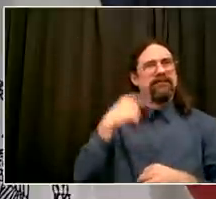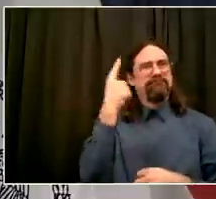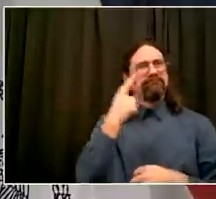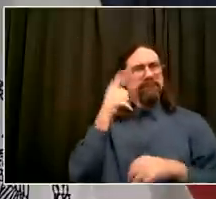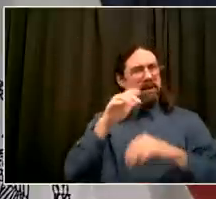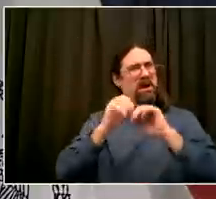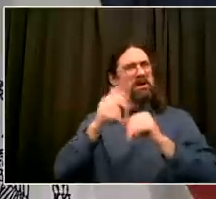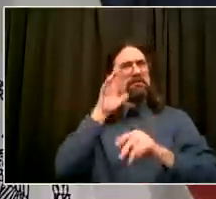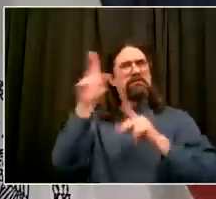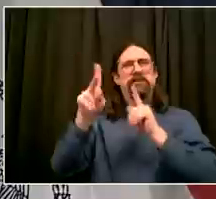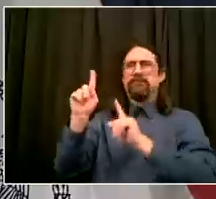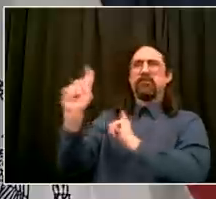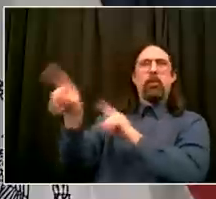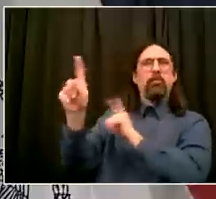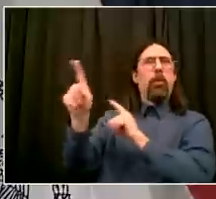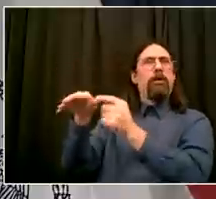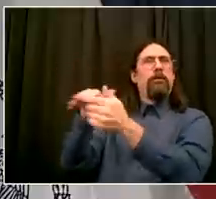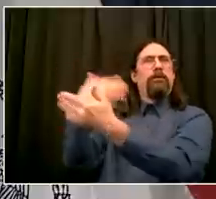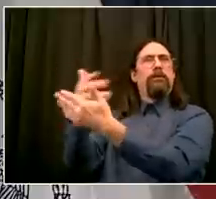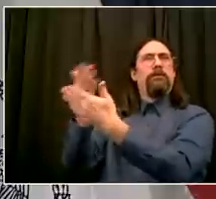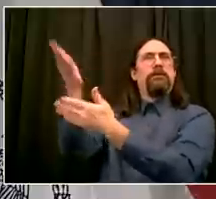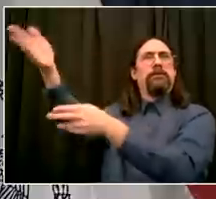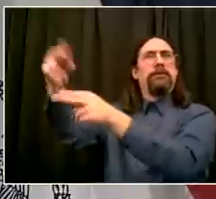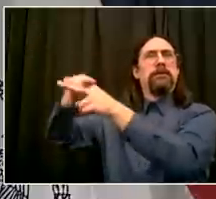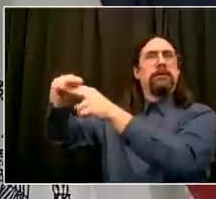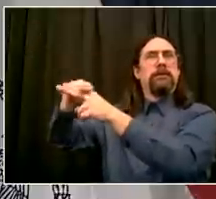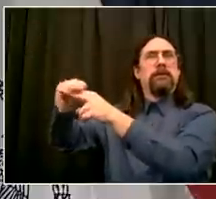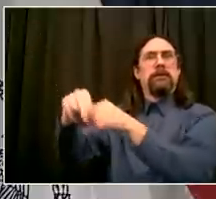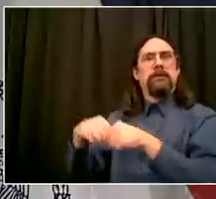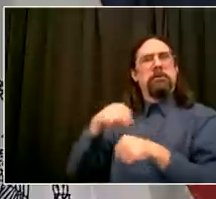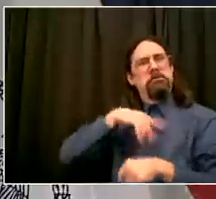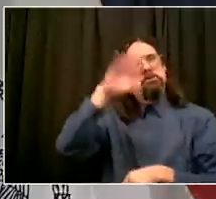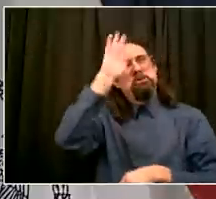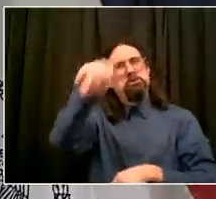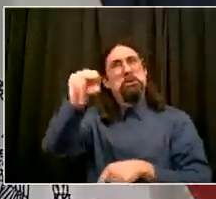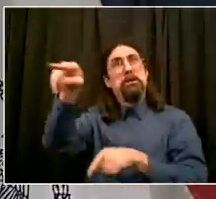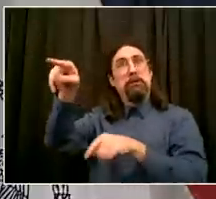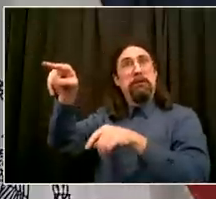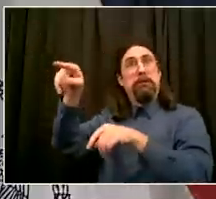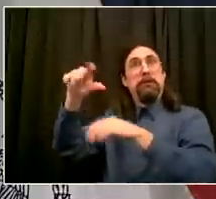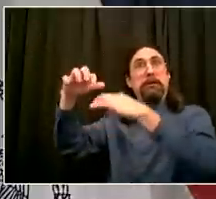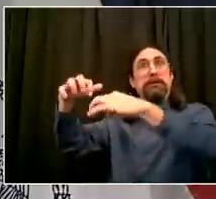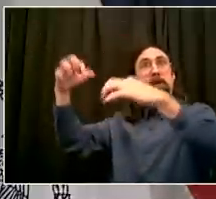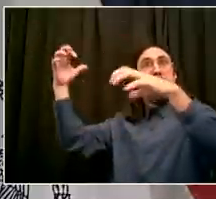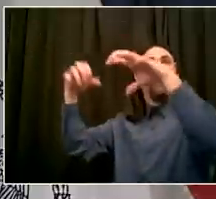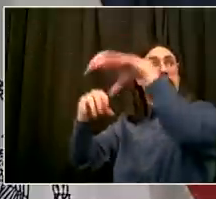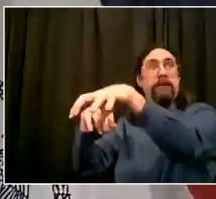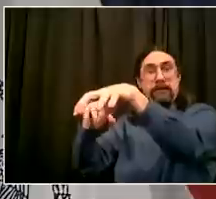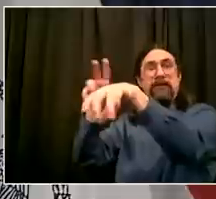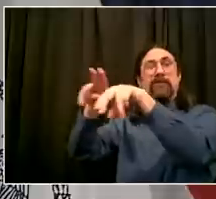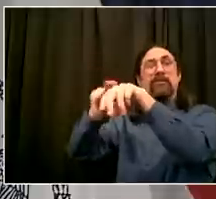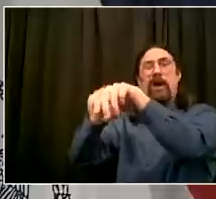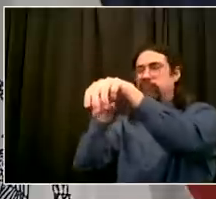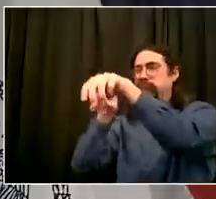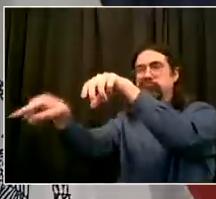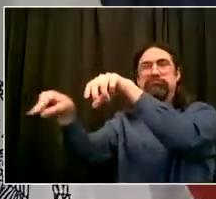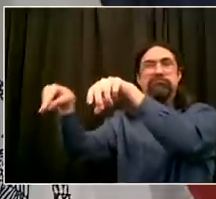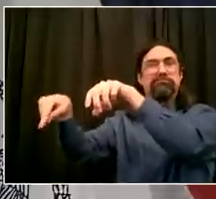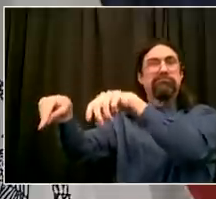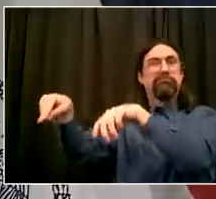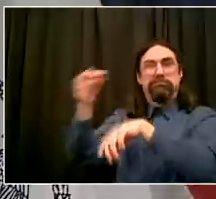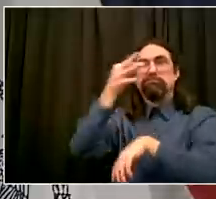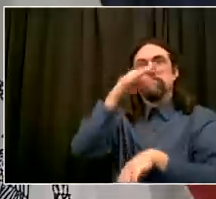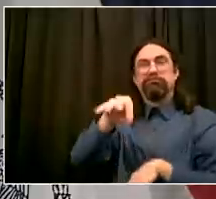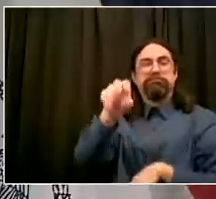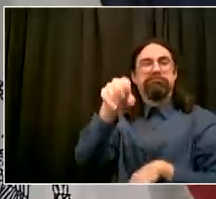location. And then also, you know, I was at the Hillcrest site yesterday too, and I met a lot of seniors who had trouble getting to Hillcrest High School. The parking was pretty bad. I don't know if